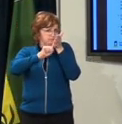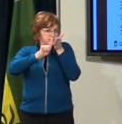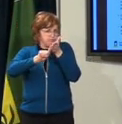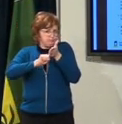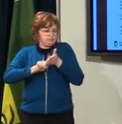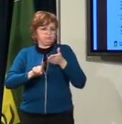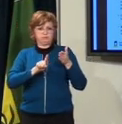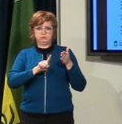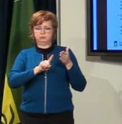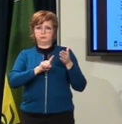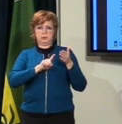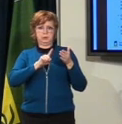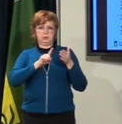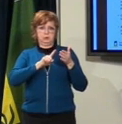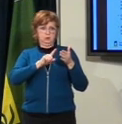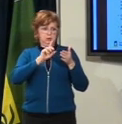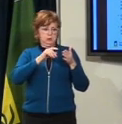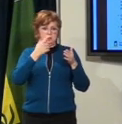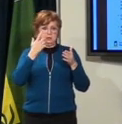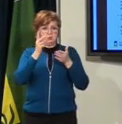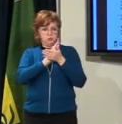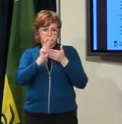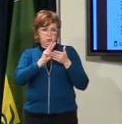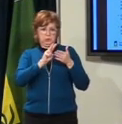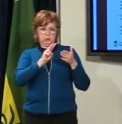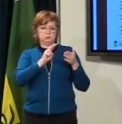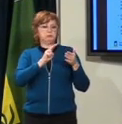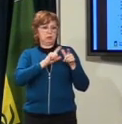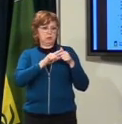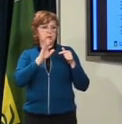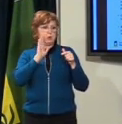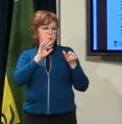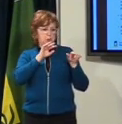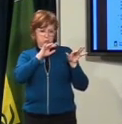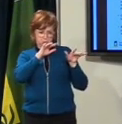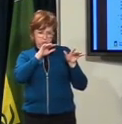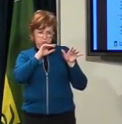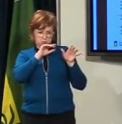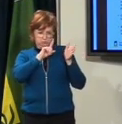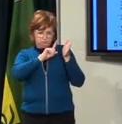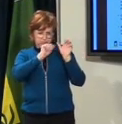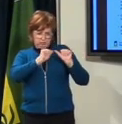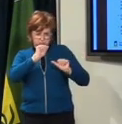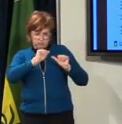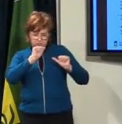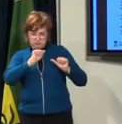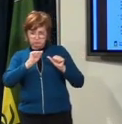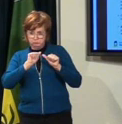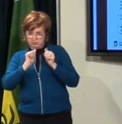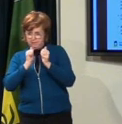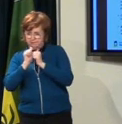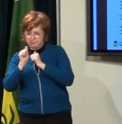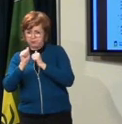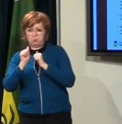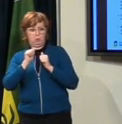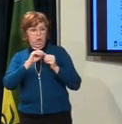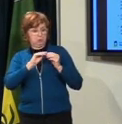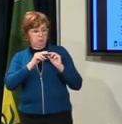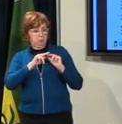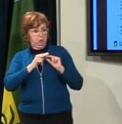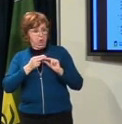resuming services. In fact, we plan on taking a dimmer switch approach to services in the weeks